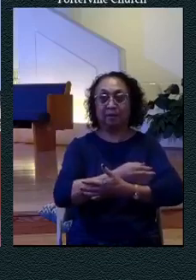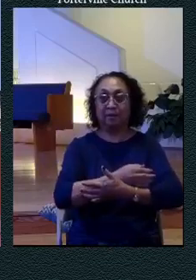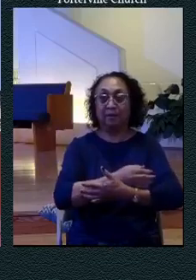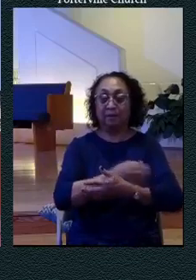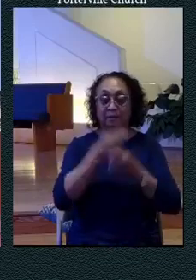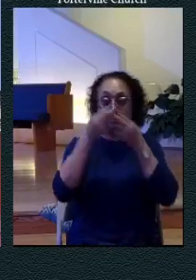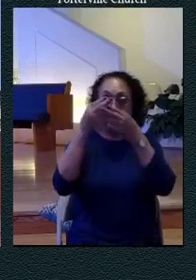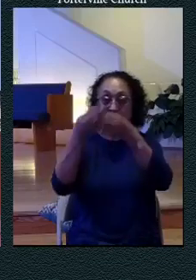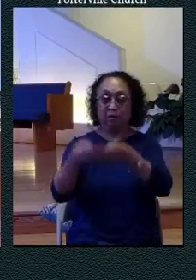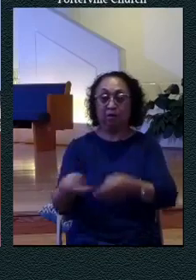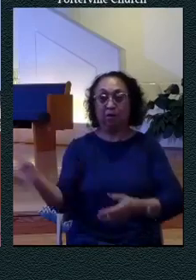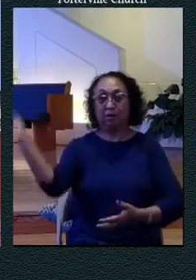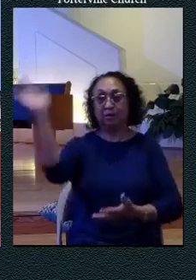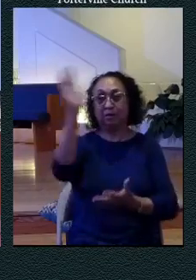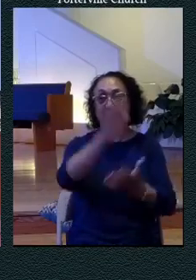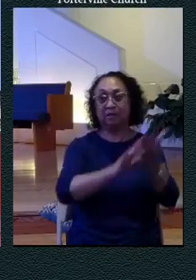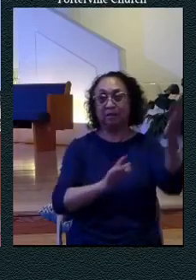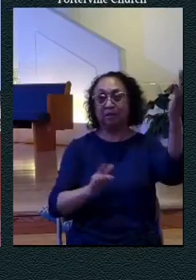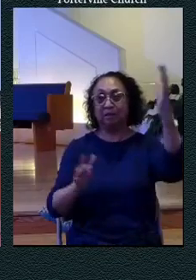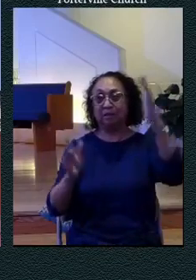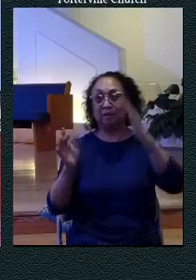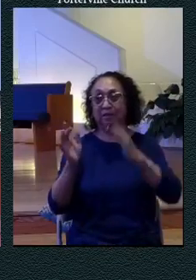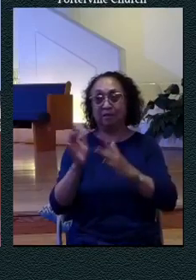Son, they called him